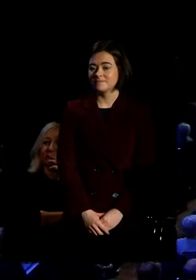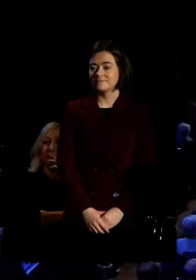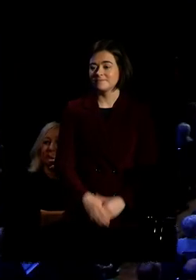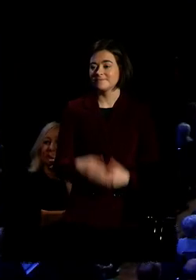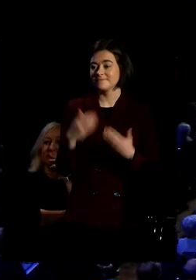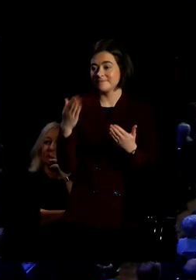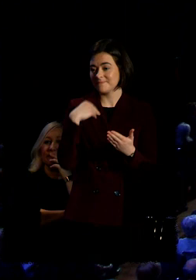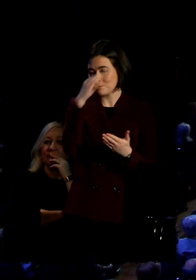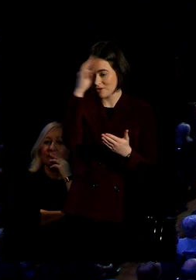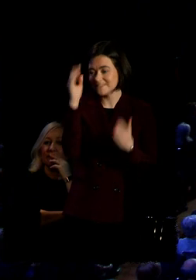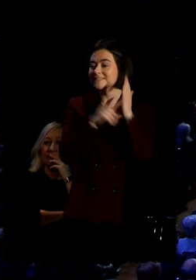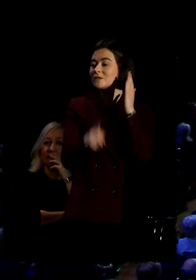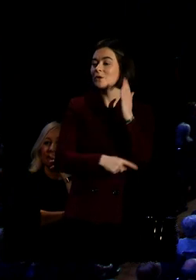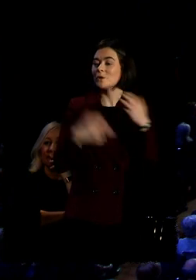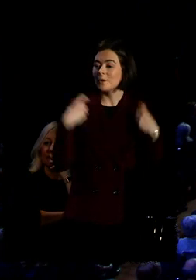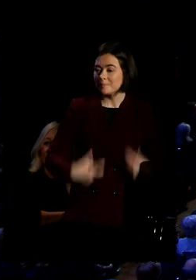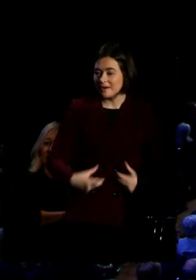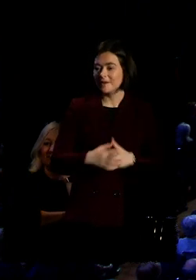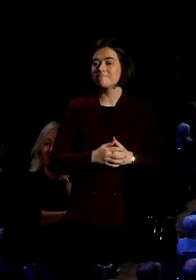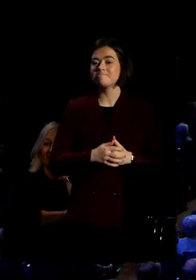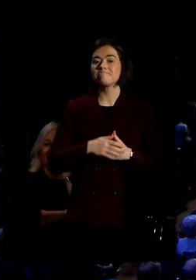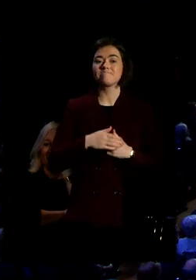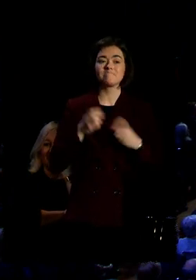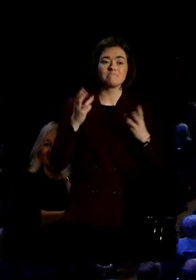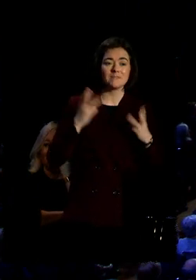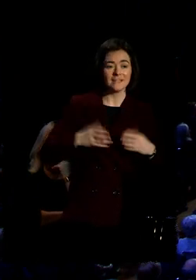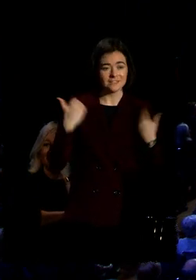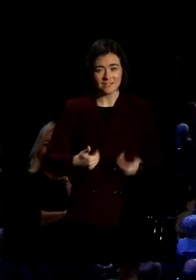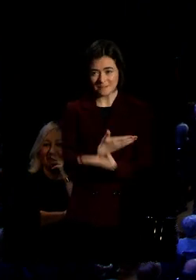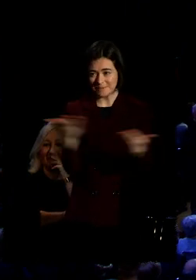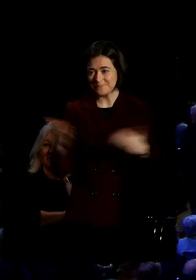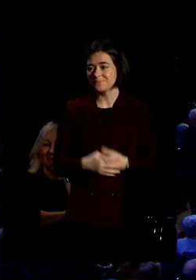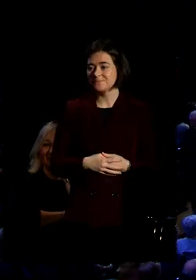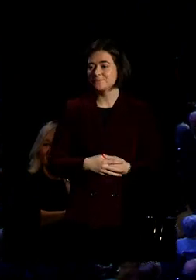Uachtaráin, Lord Mayor, ladies and gentlemen,